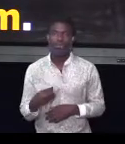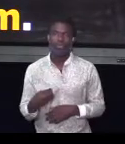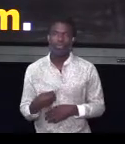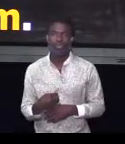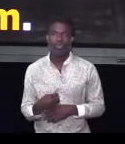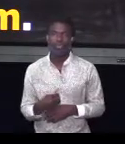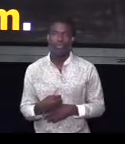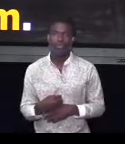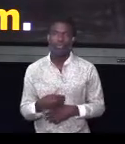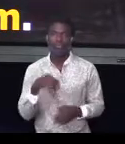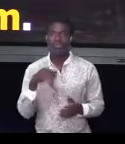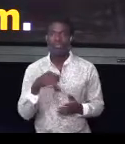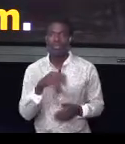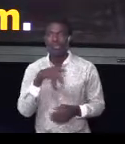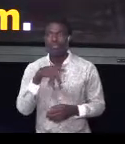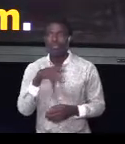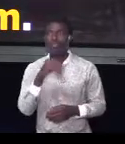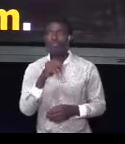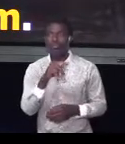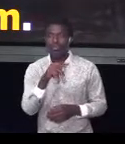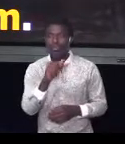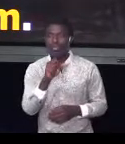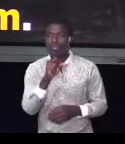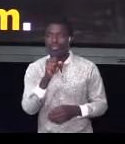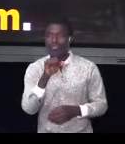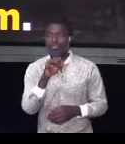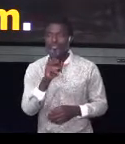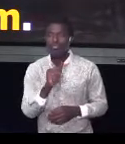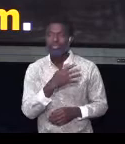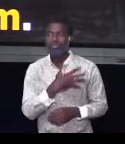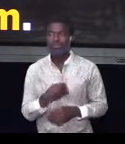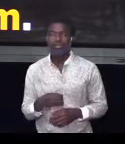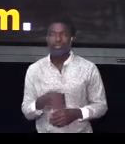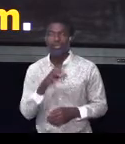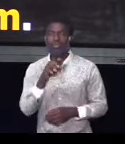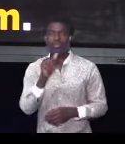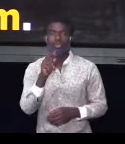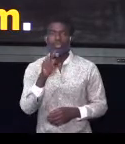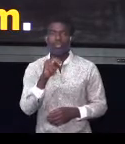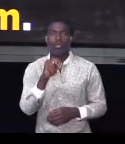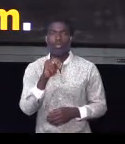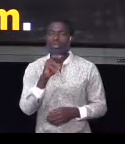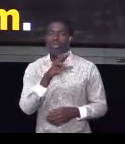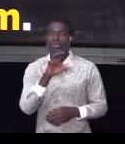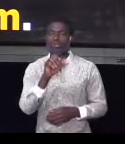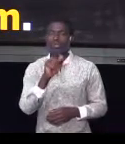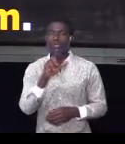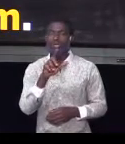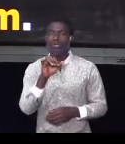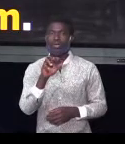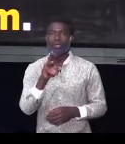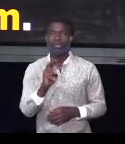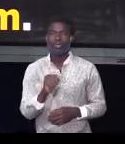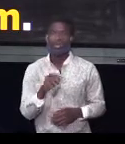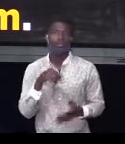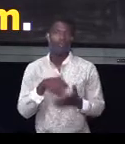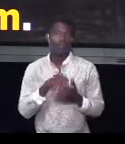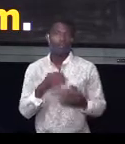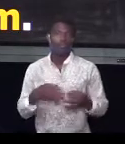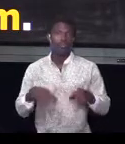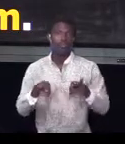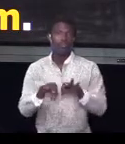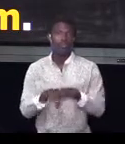and plants also require potassium and calcium. So these are